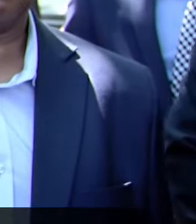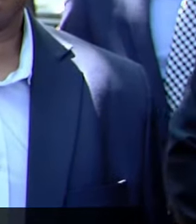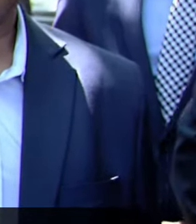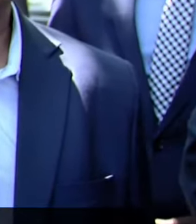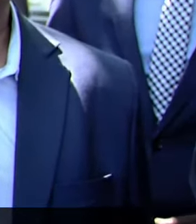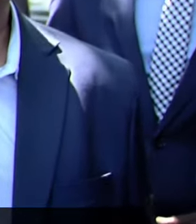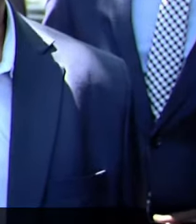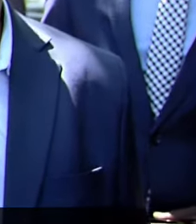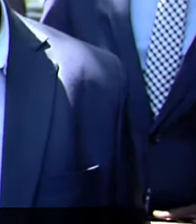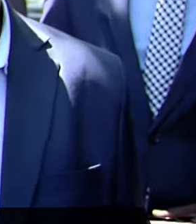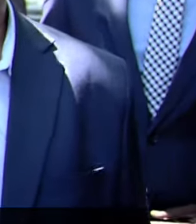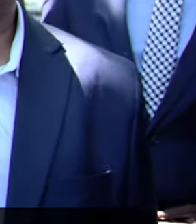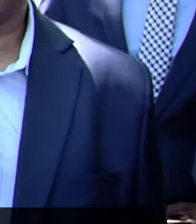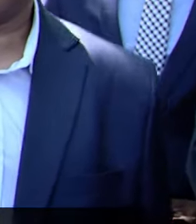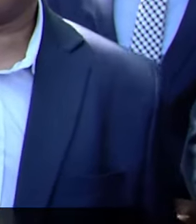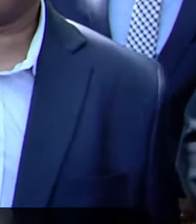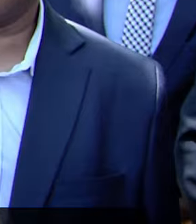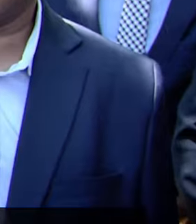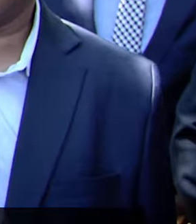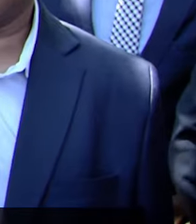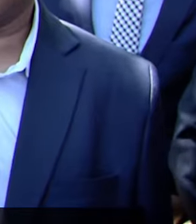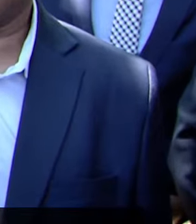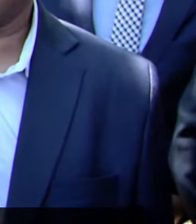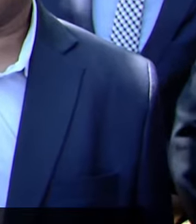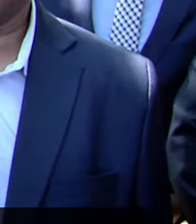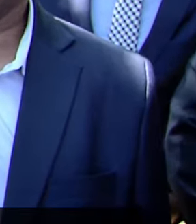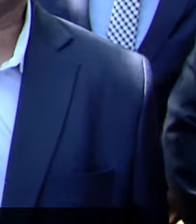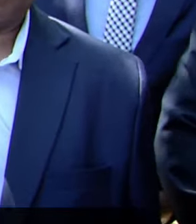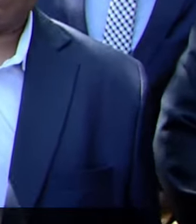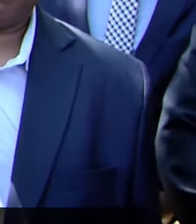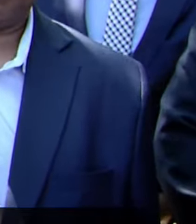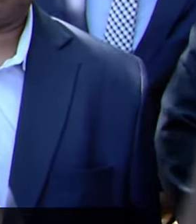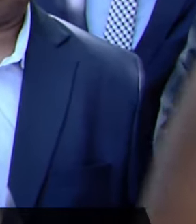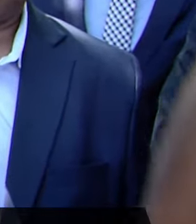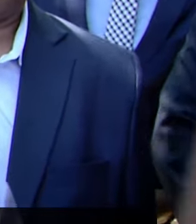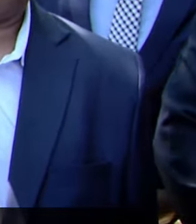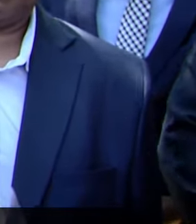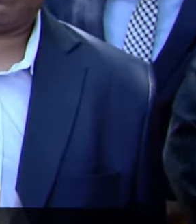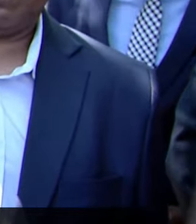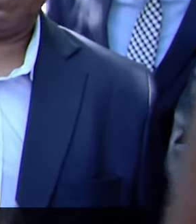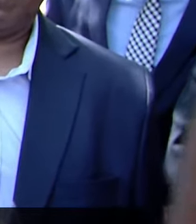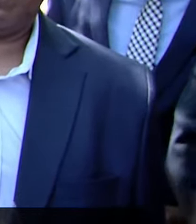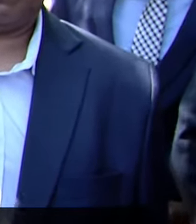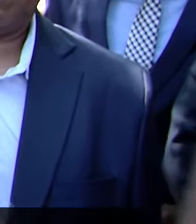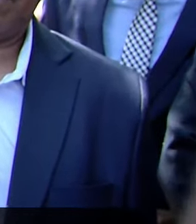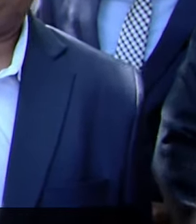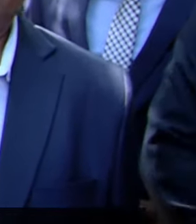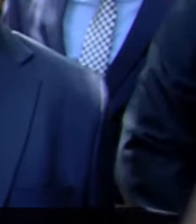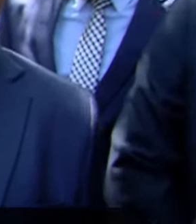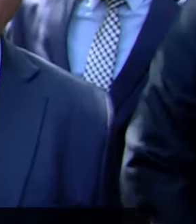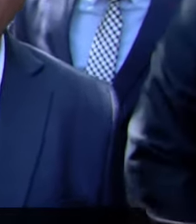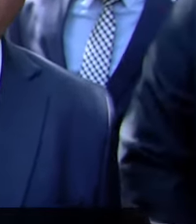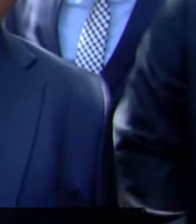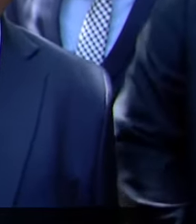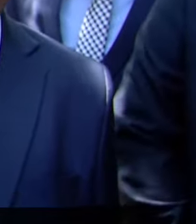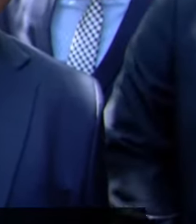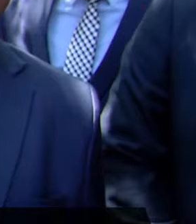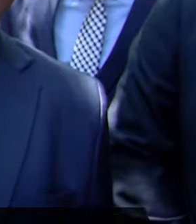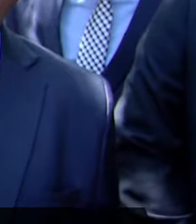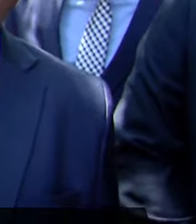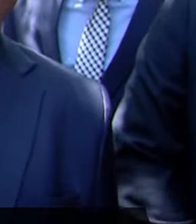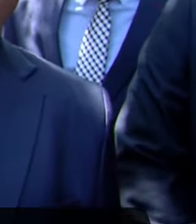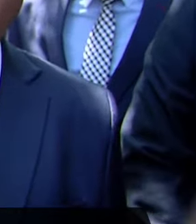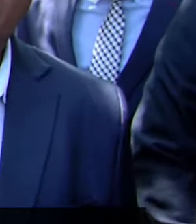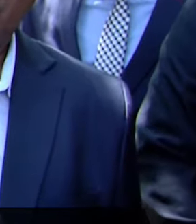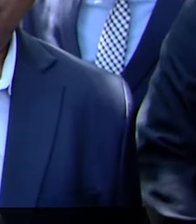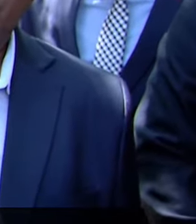detailed in the manner in which he did his work. I mean, you are seniors, Mr. President, and we